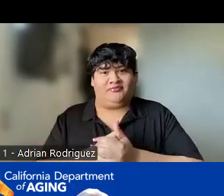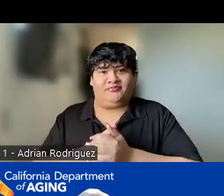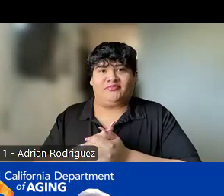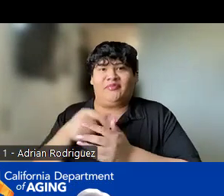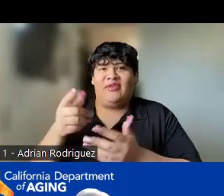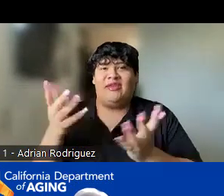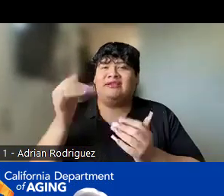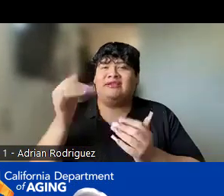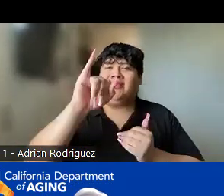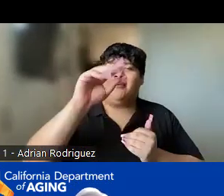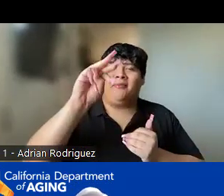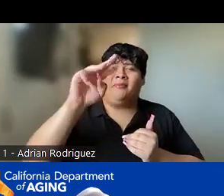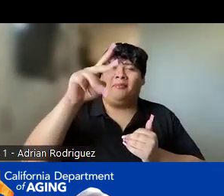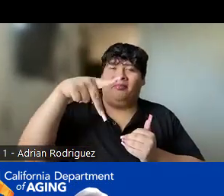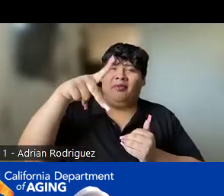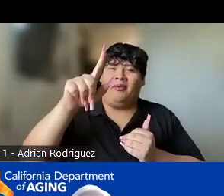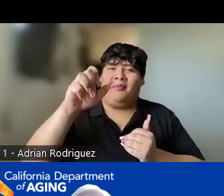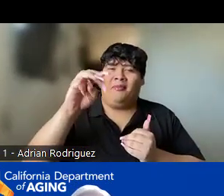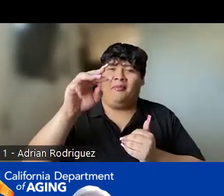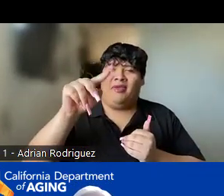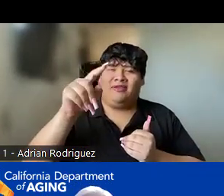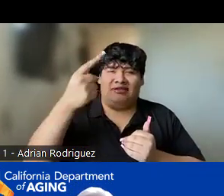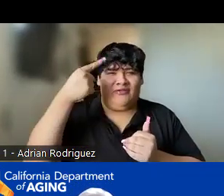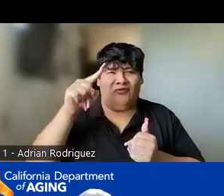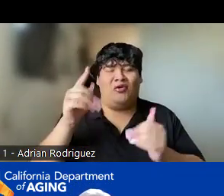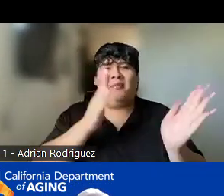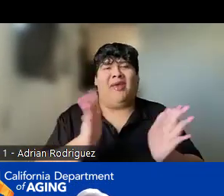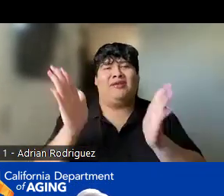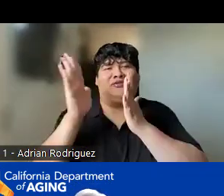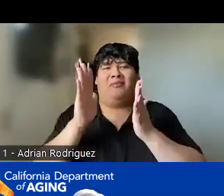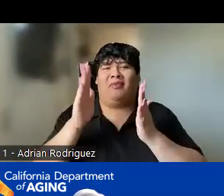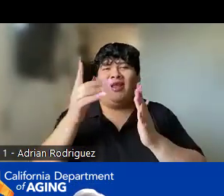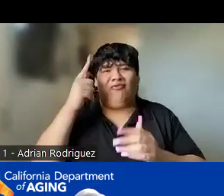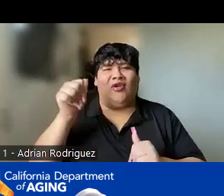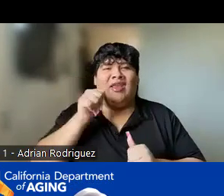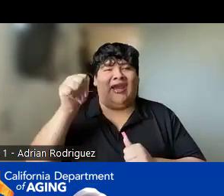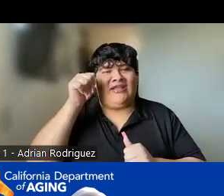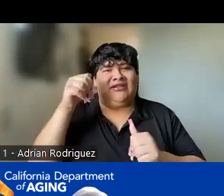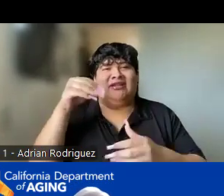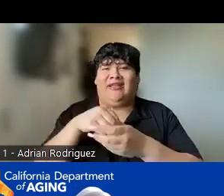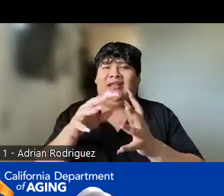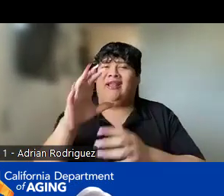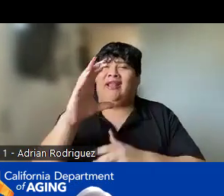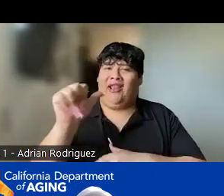the Master Plan for Aging in California Together, or IMPACT,